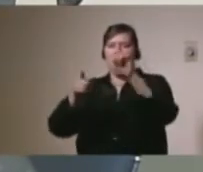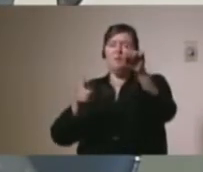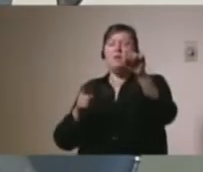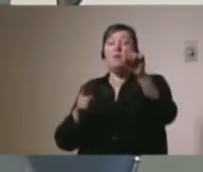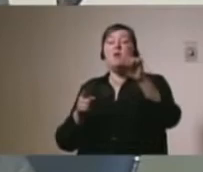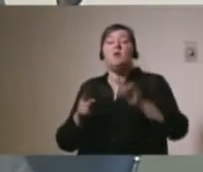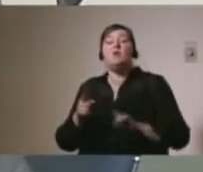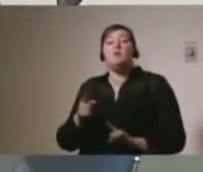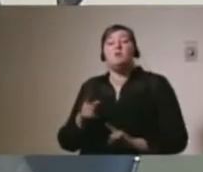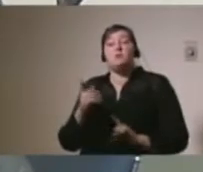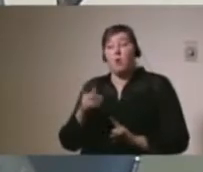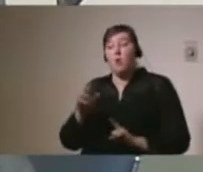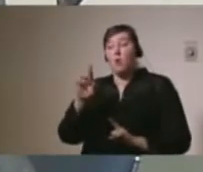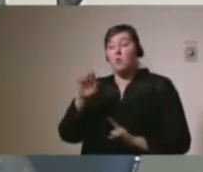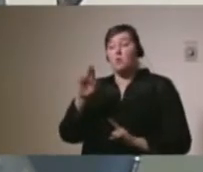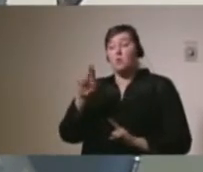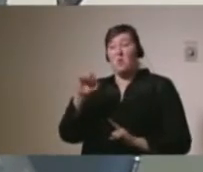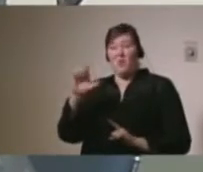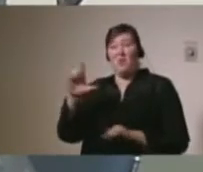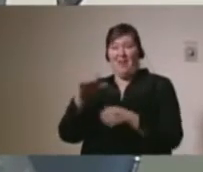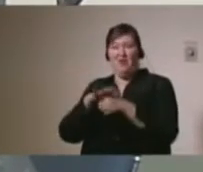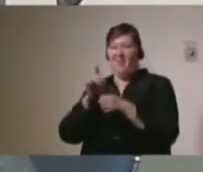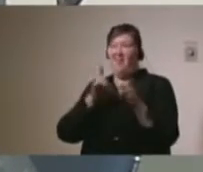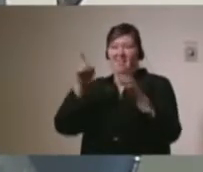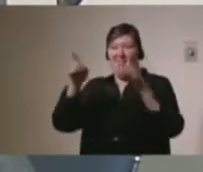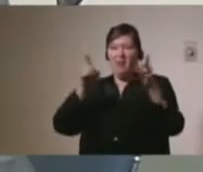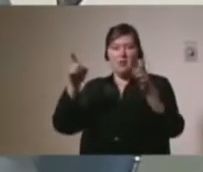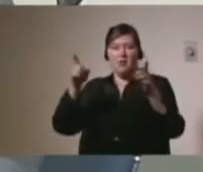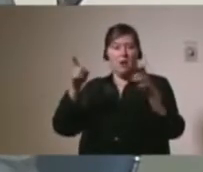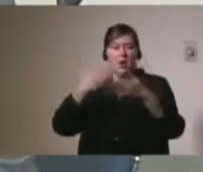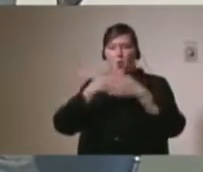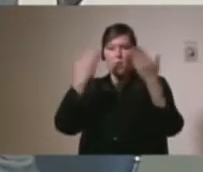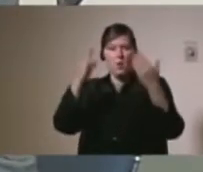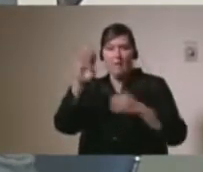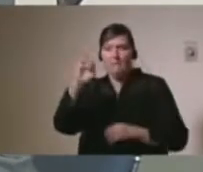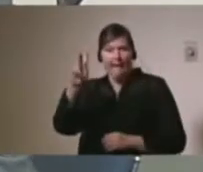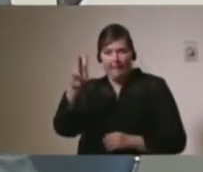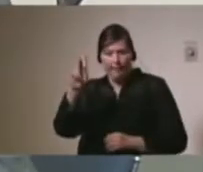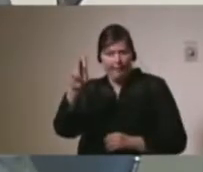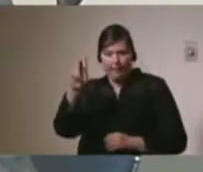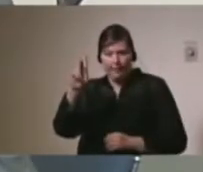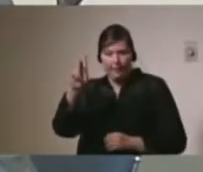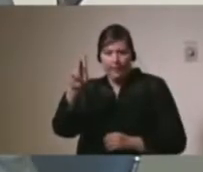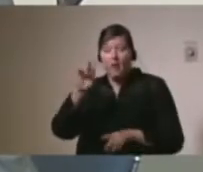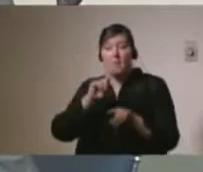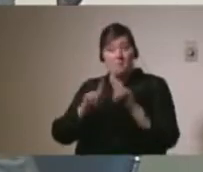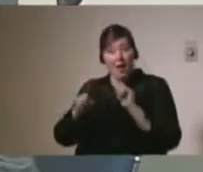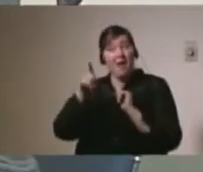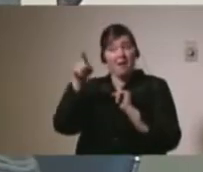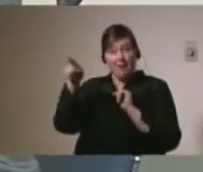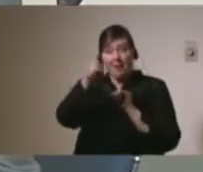in rural areas, there are no banks, but there is a letter carrier.